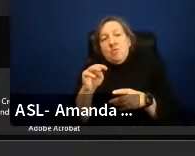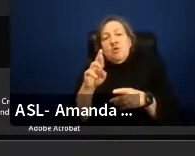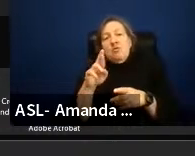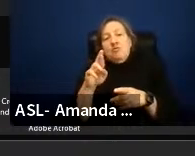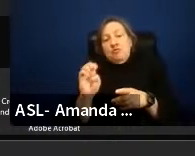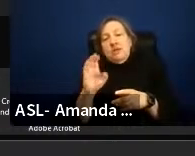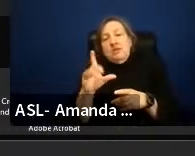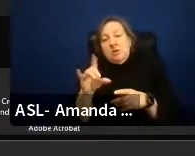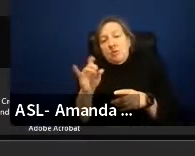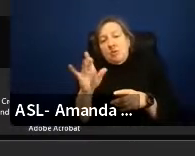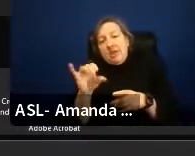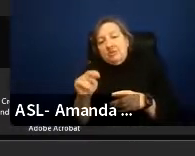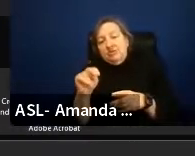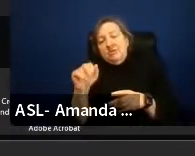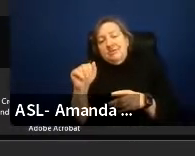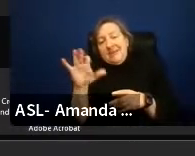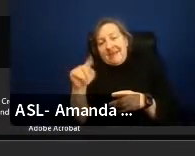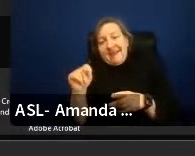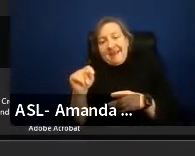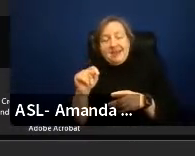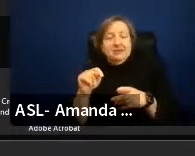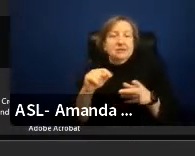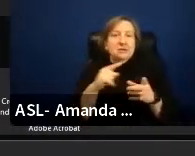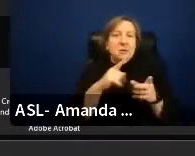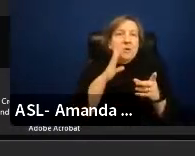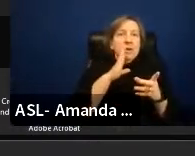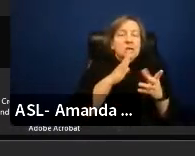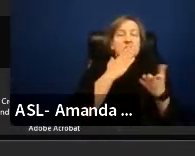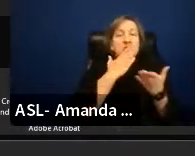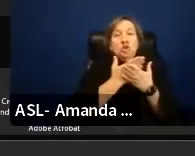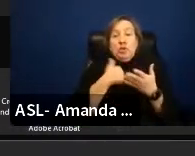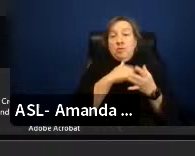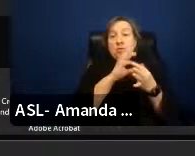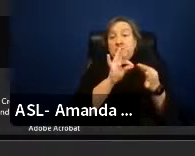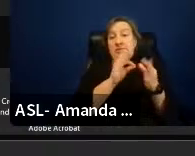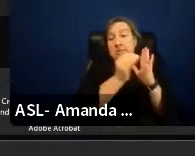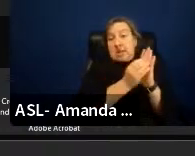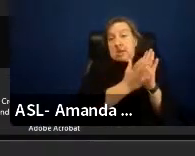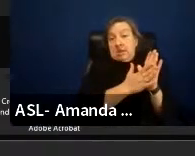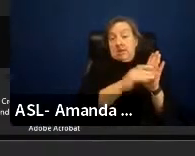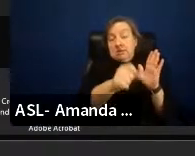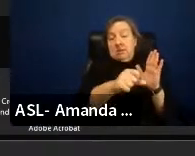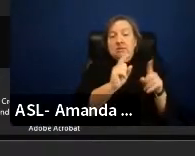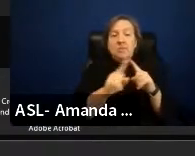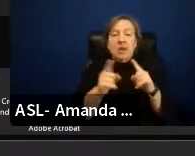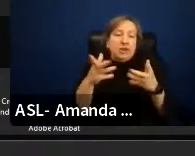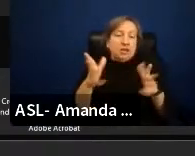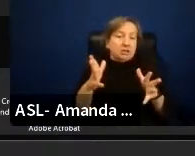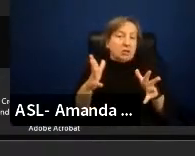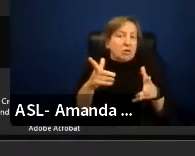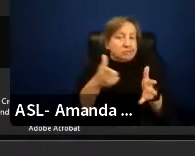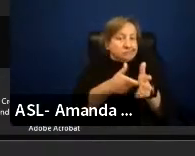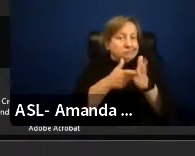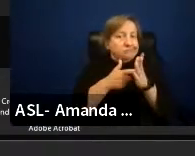we say it, but it is covered by Uniform Relocation Act. And